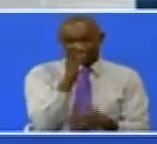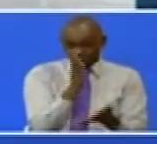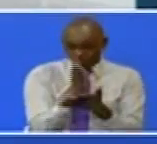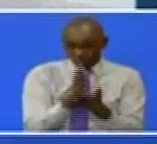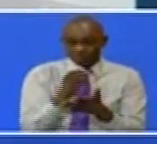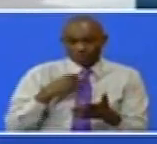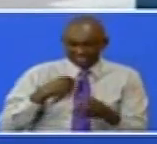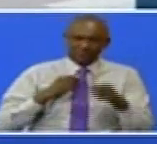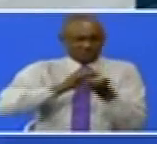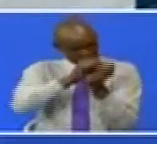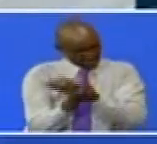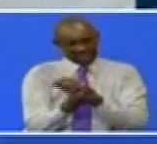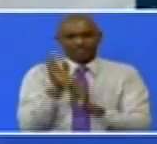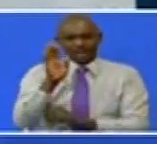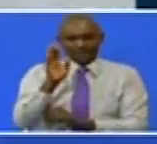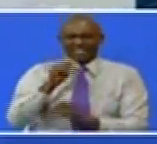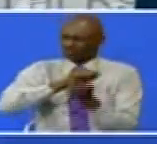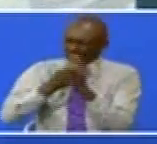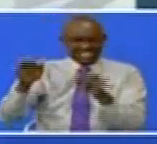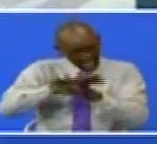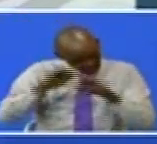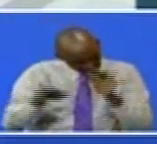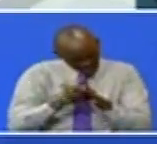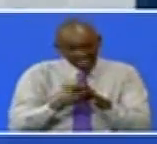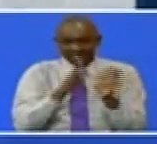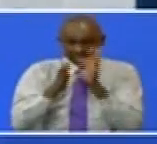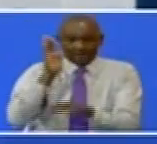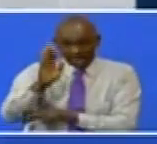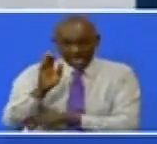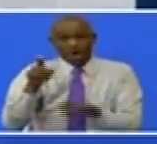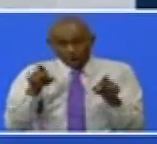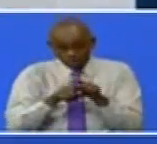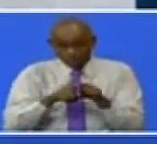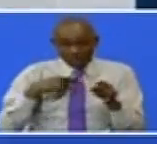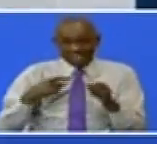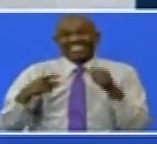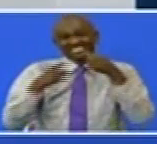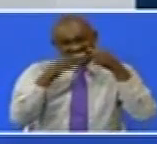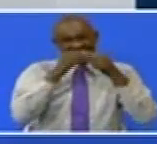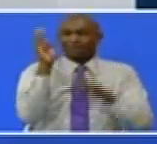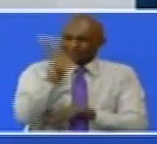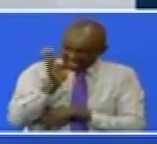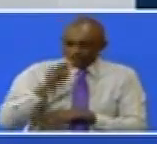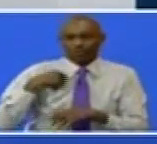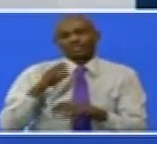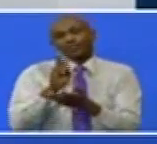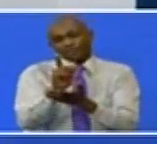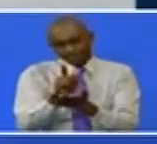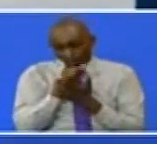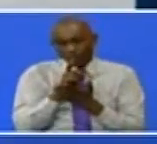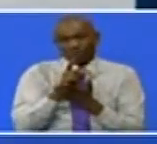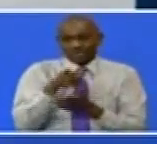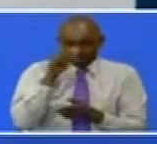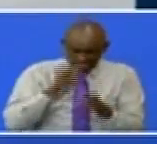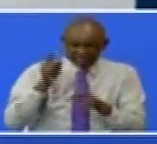looking at restructuring and working on a turnaround strategy, which is also seeking about 60 billion shillings bailout, and have since sold